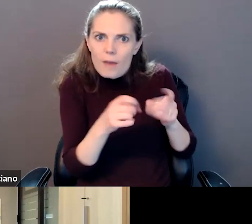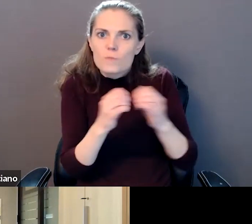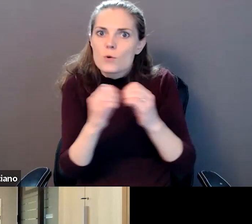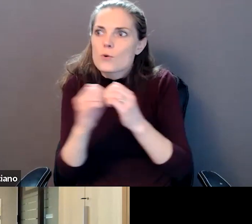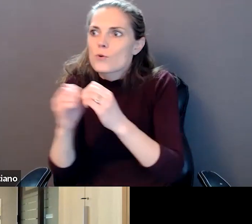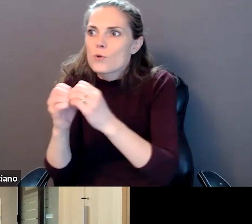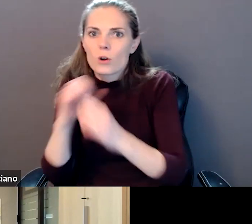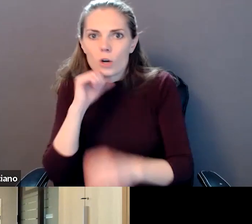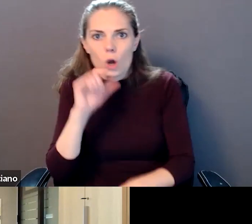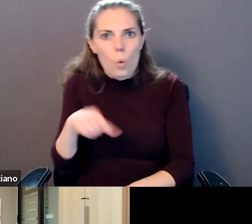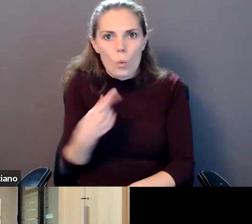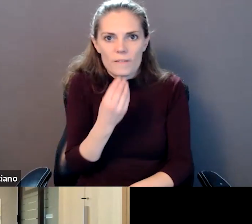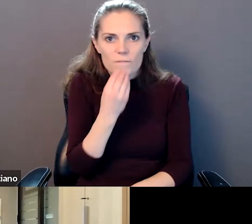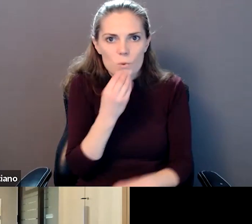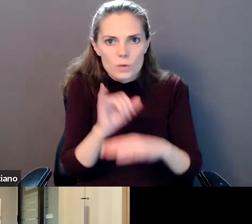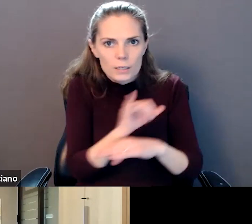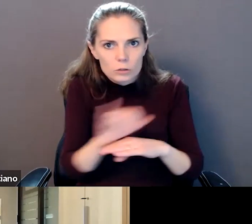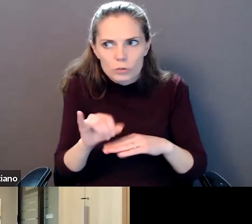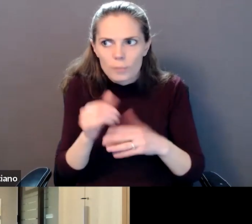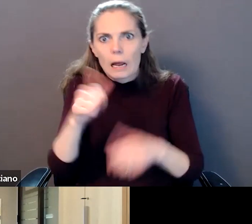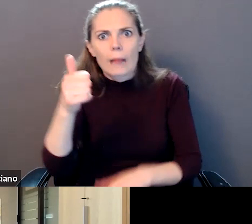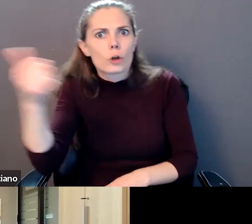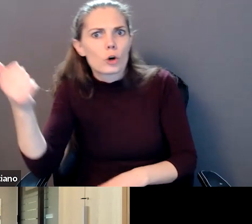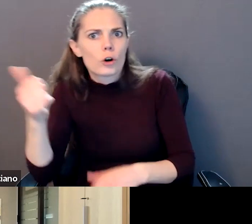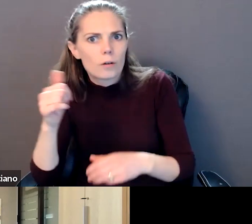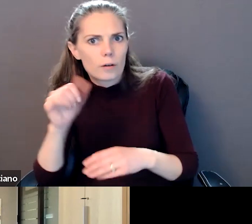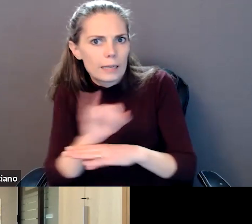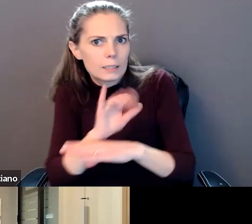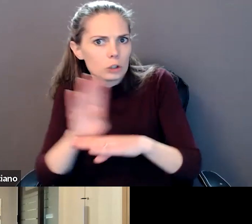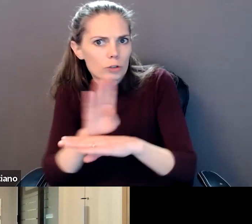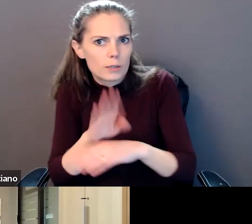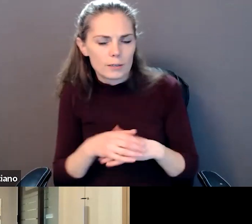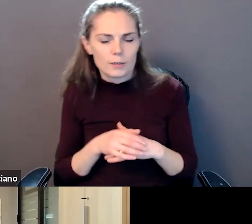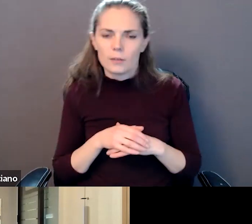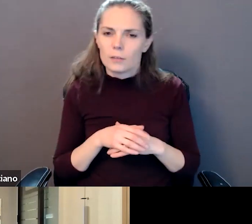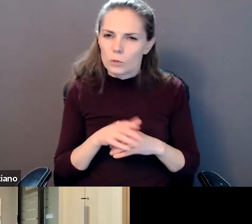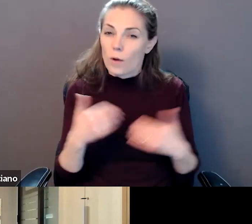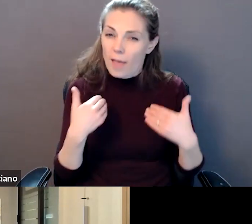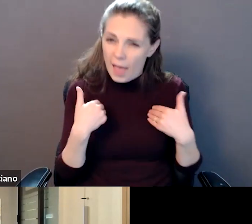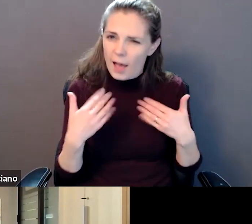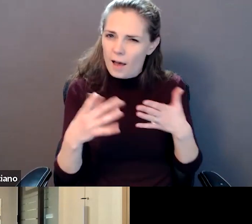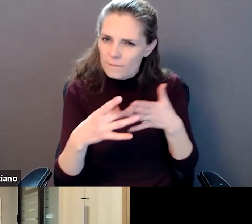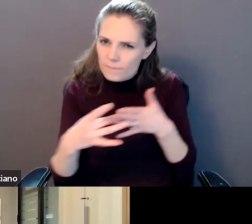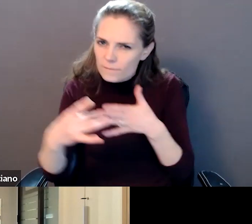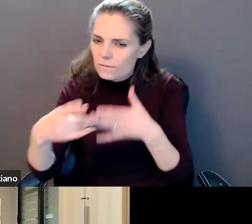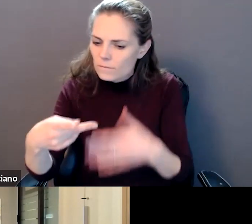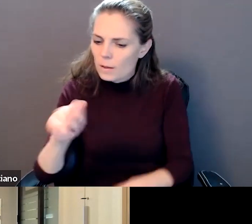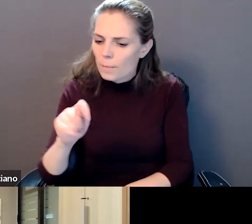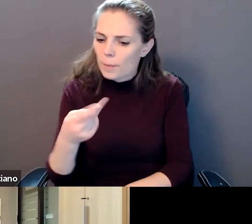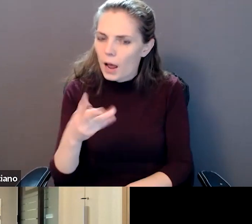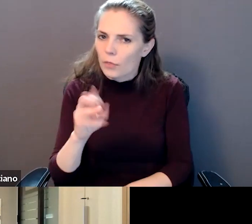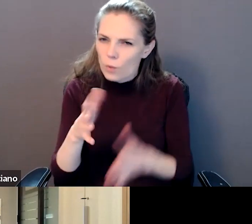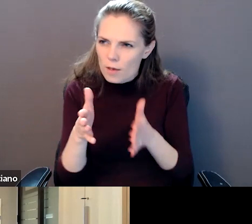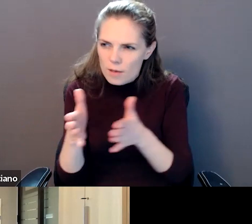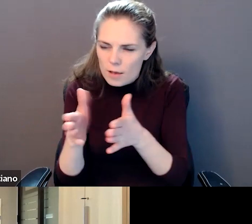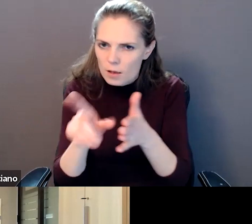other industries. So there are pathways, and we need to be creative in how we address those pathways. Another concrete way that unions have